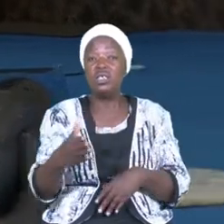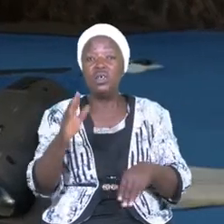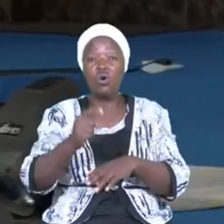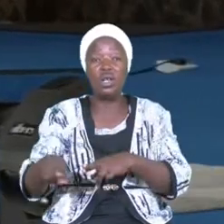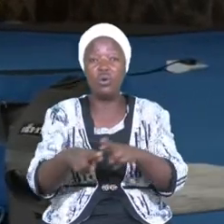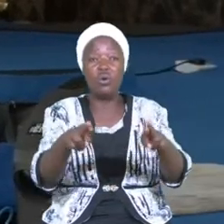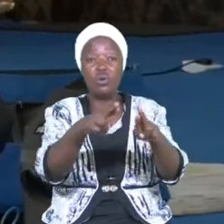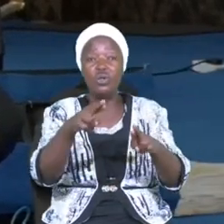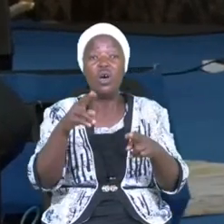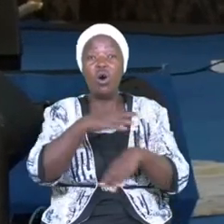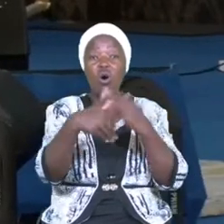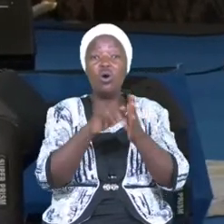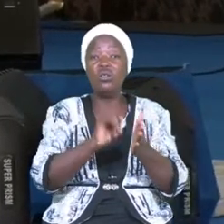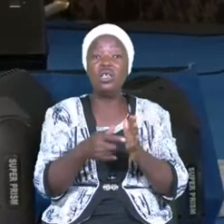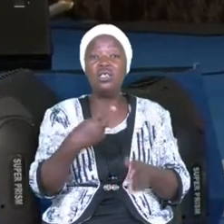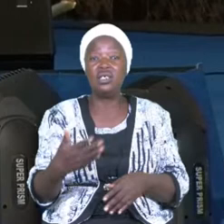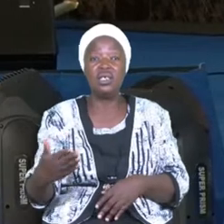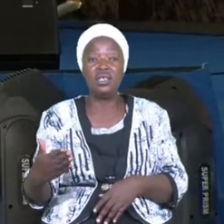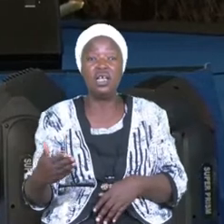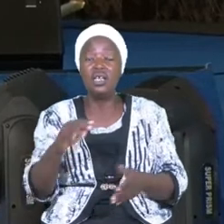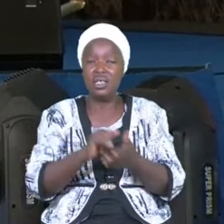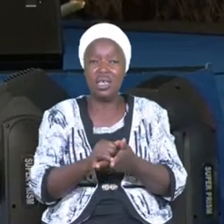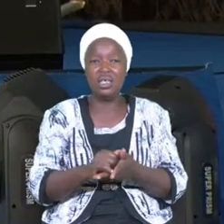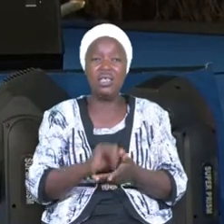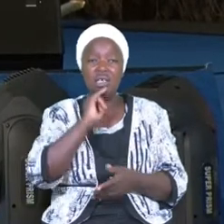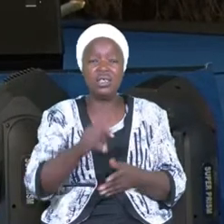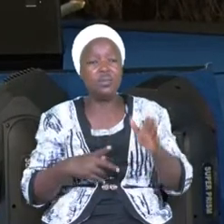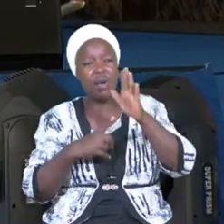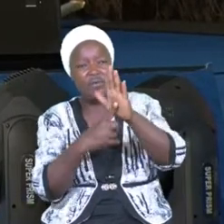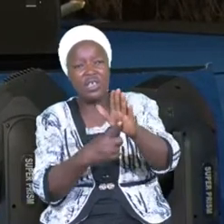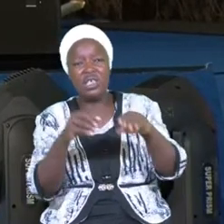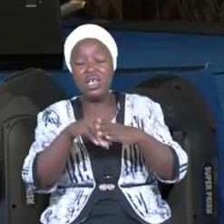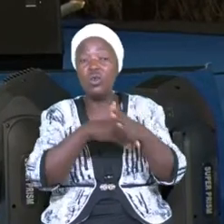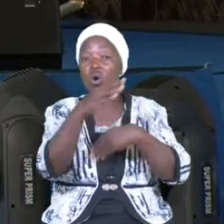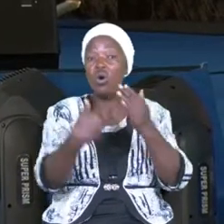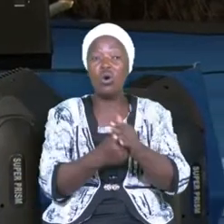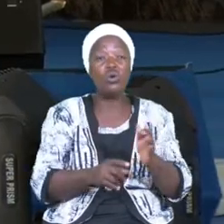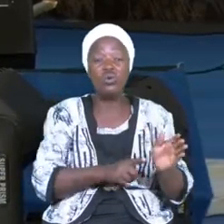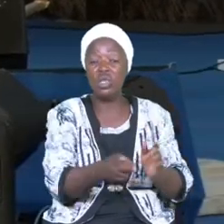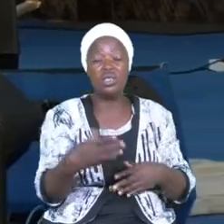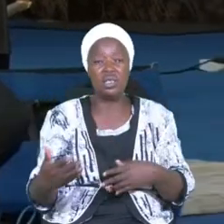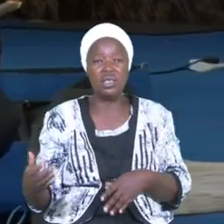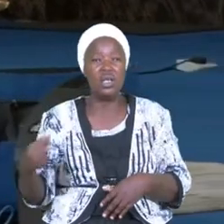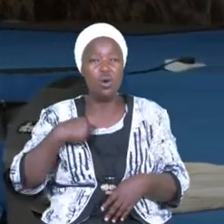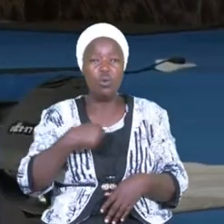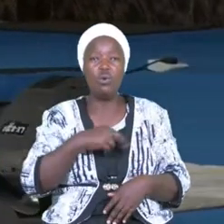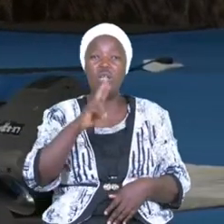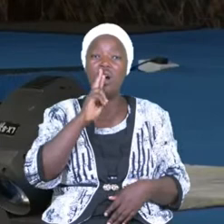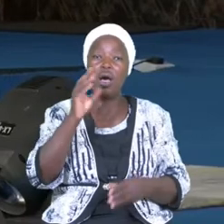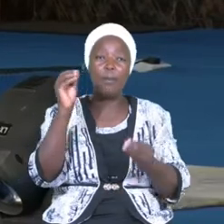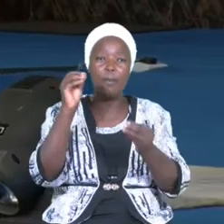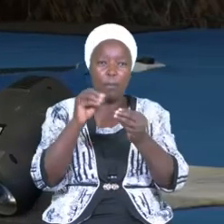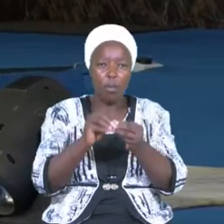things that is manifesting, in all these things, we are more